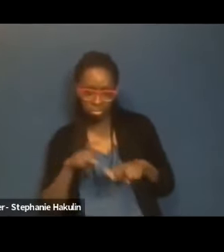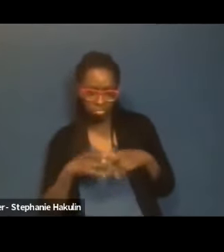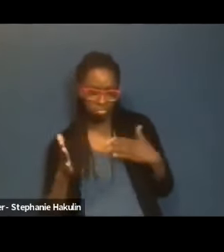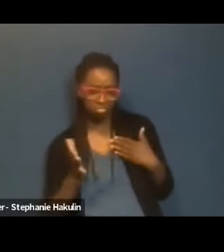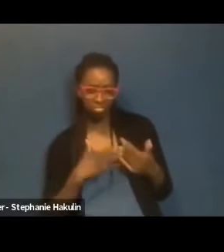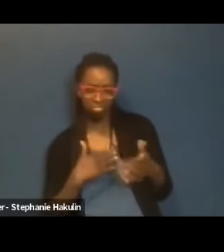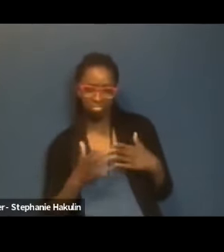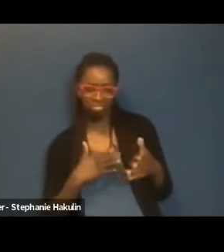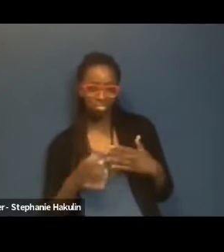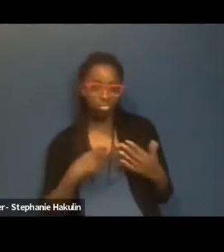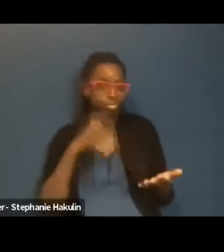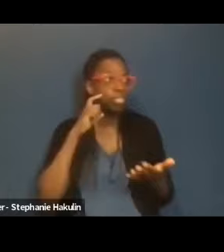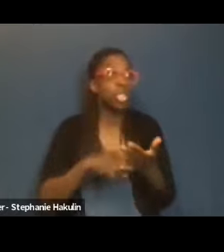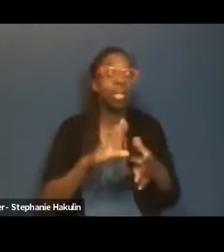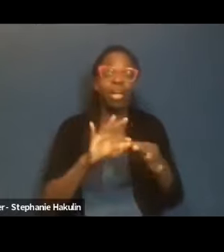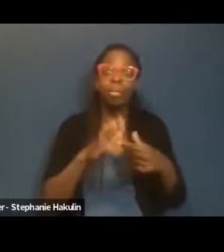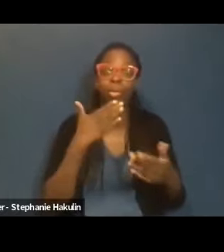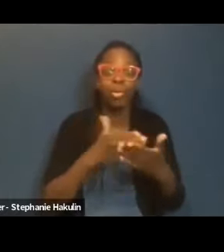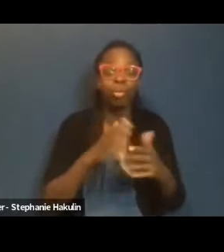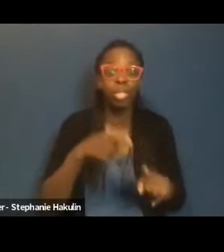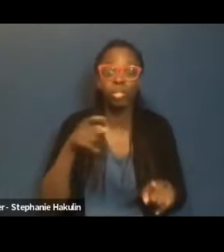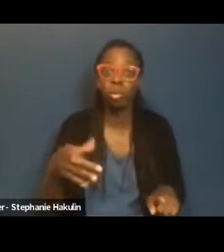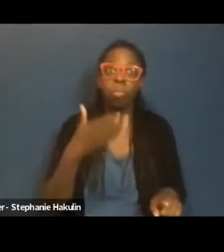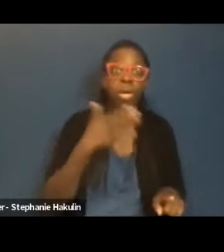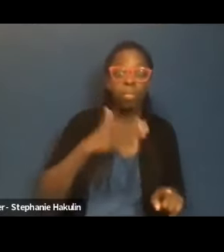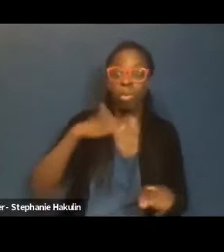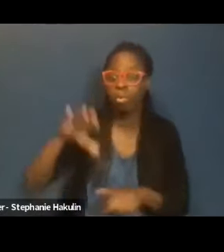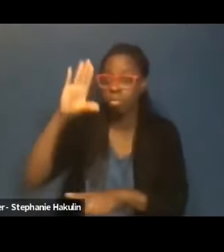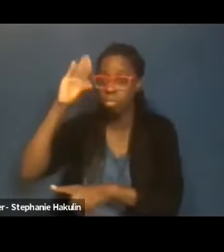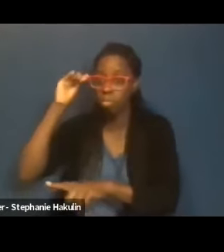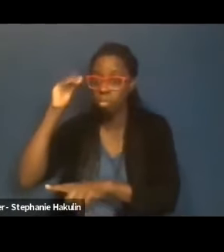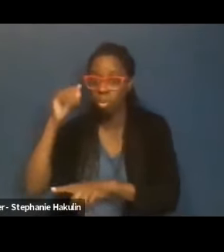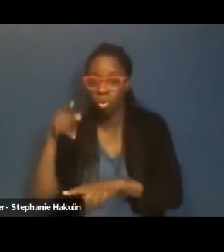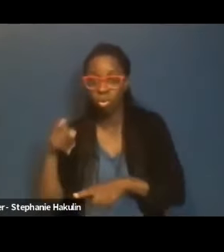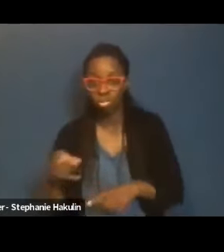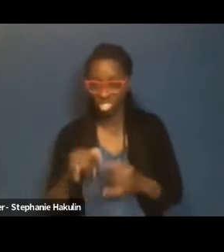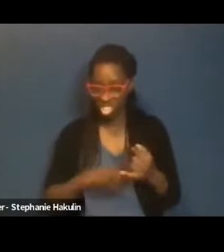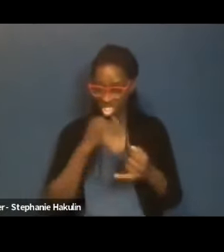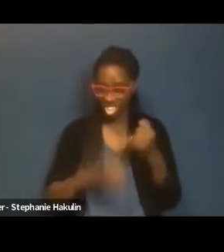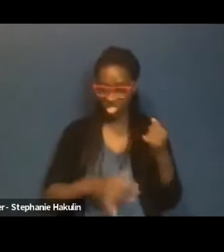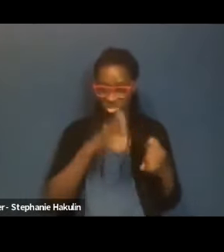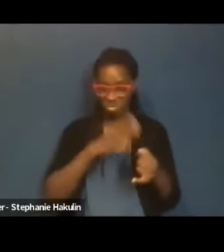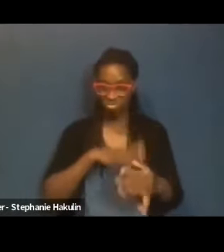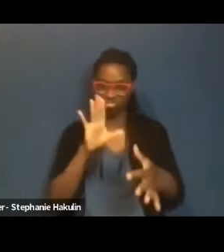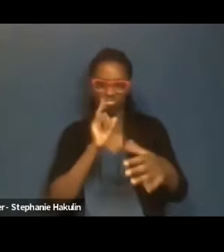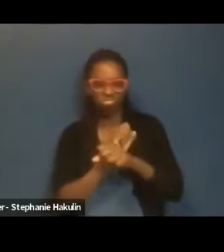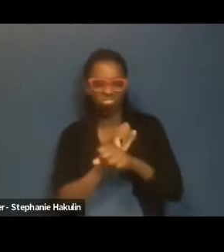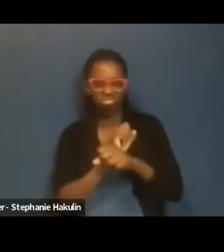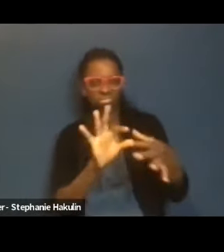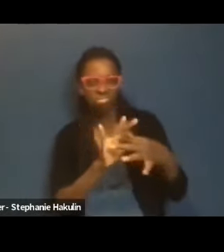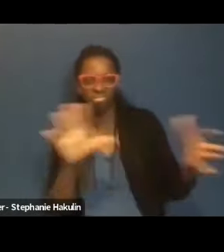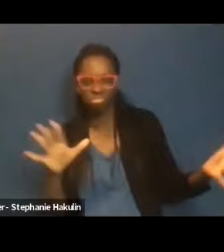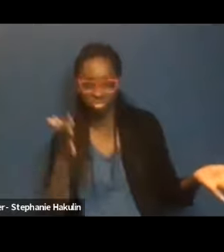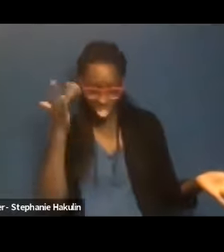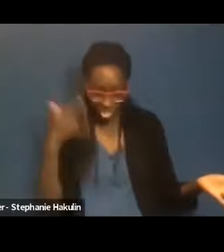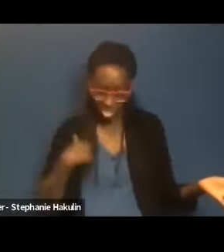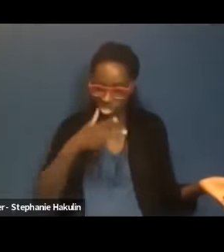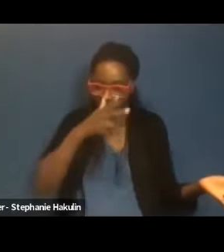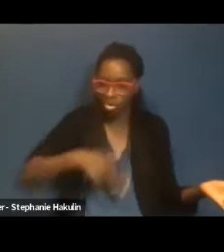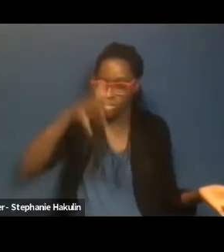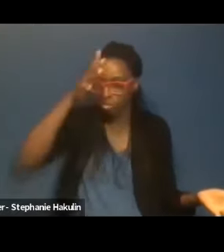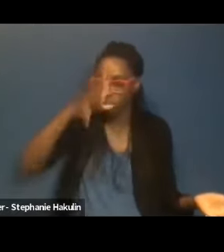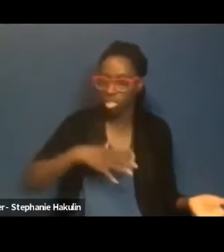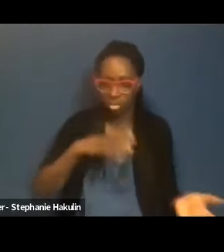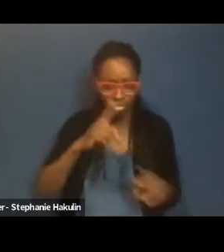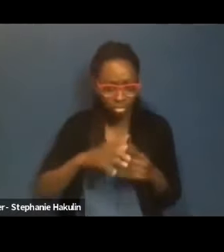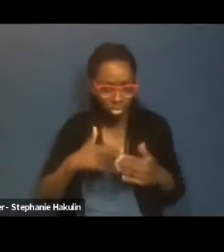finish last, toxic ones finish first. Females need to break loose of this chain of inconsiderate men when the good ones are standing right in front of them. We are tired of being